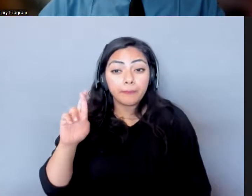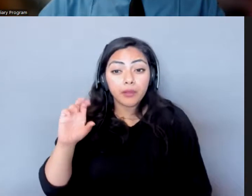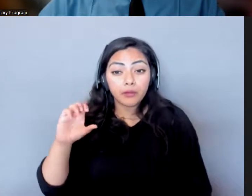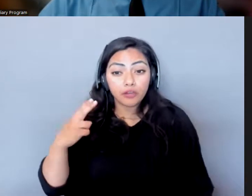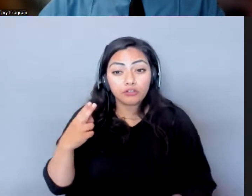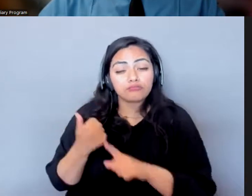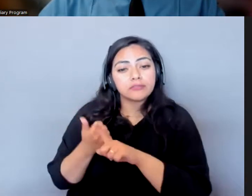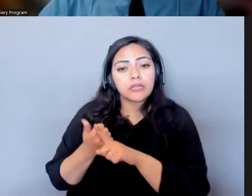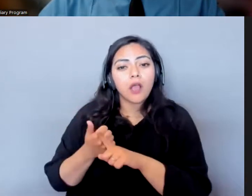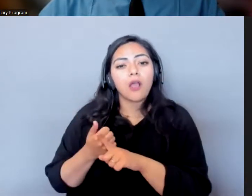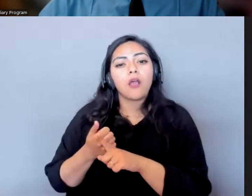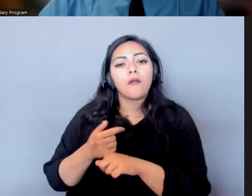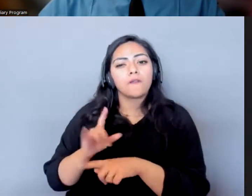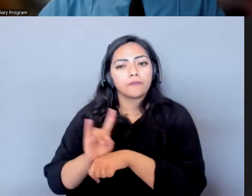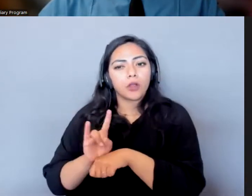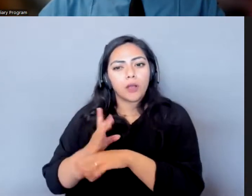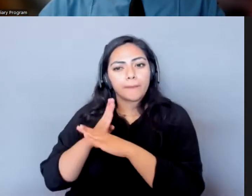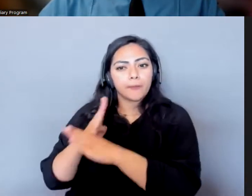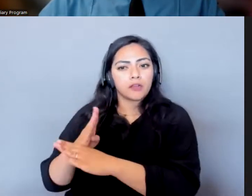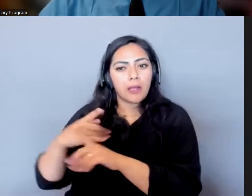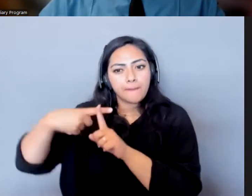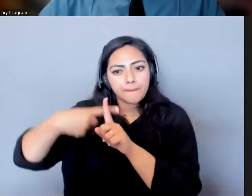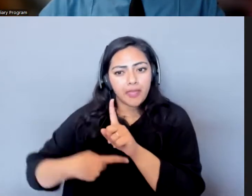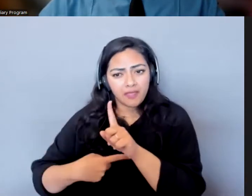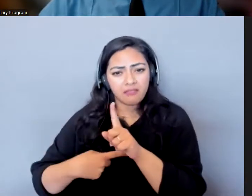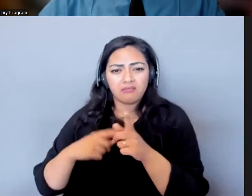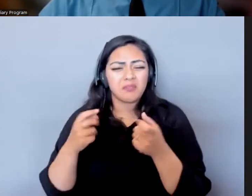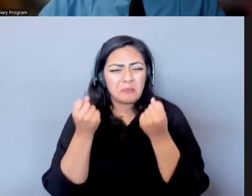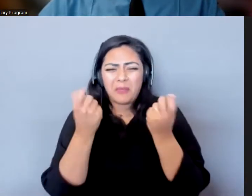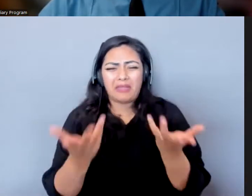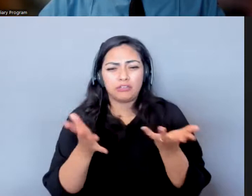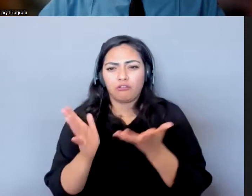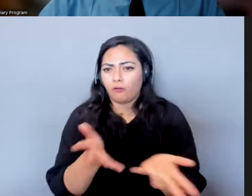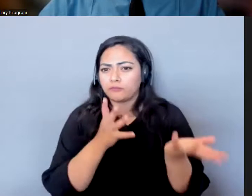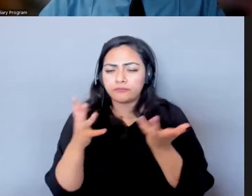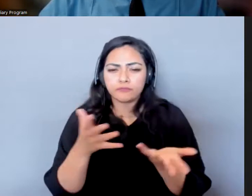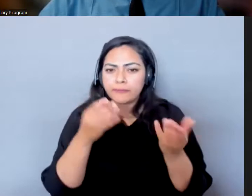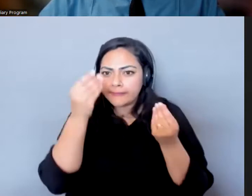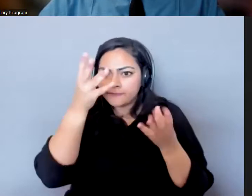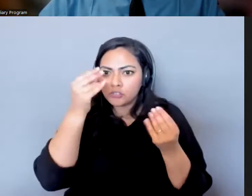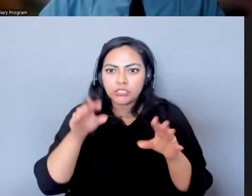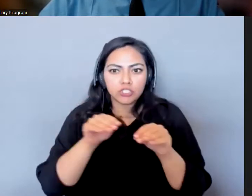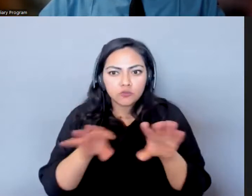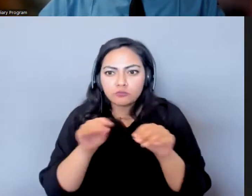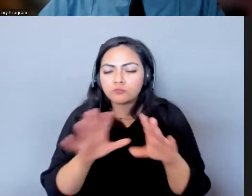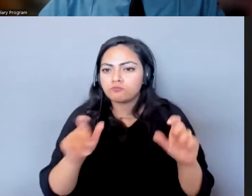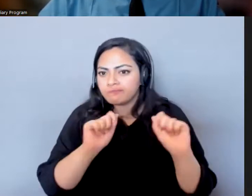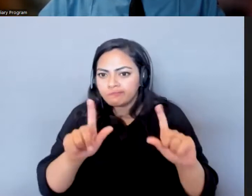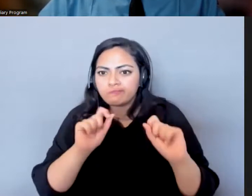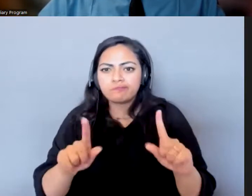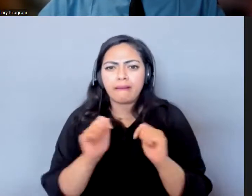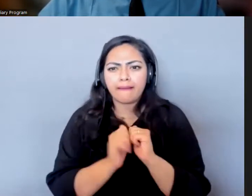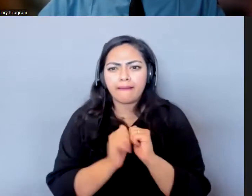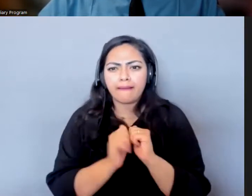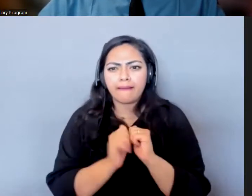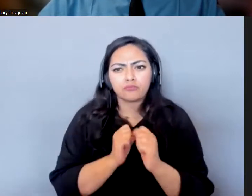there's Twitter chats, there's lots of conversations going on a regular basis about how you can prevent yourselves from becoming a victim. So if